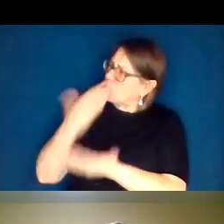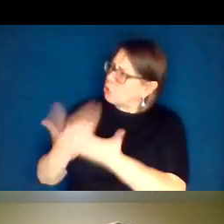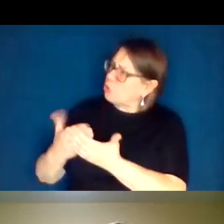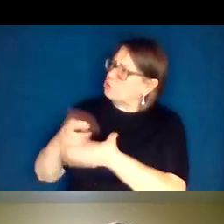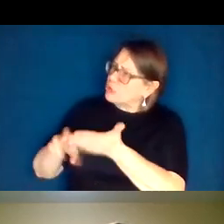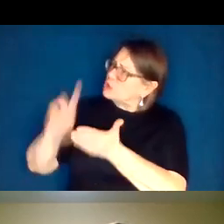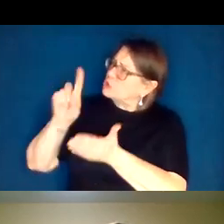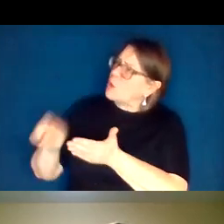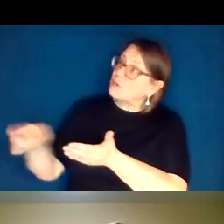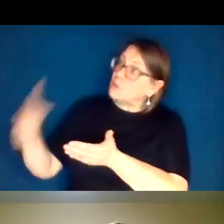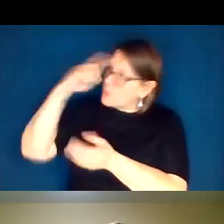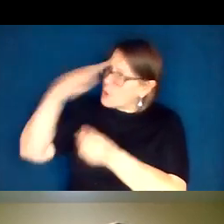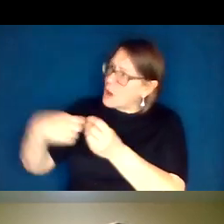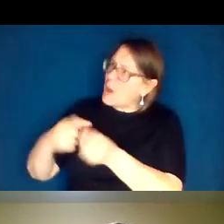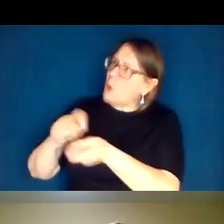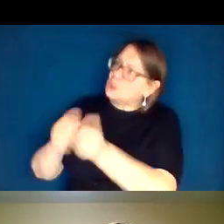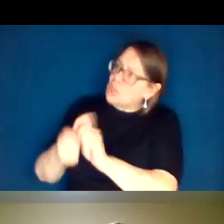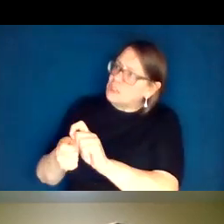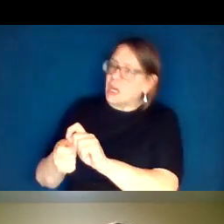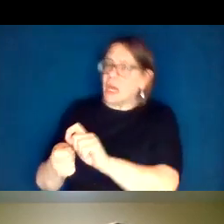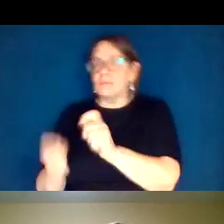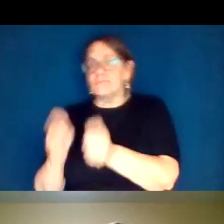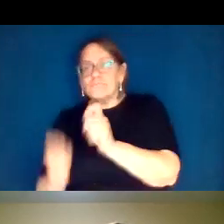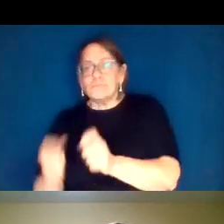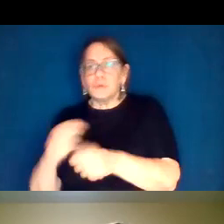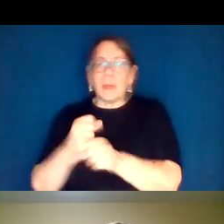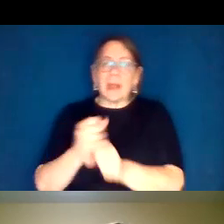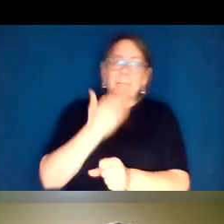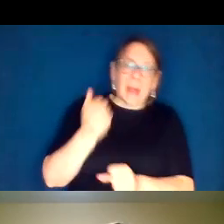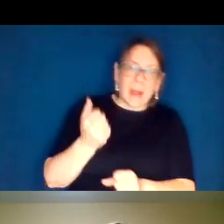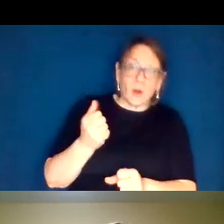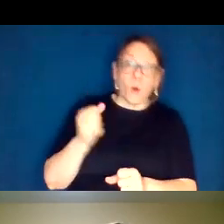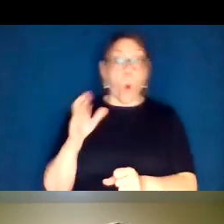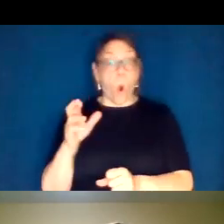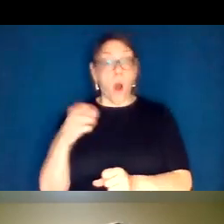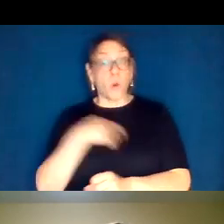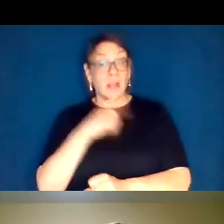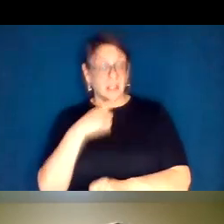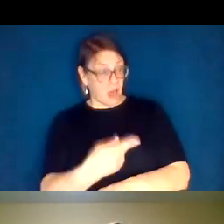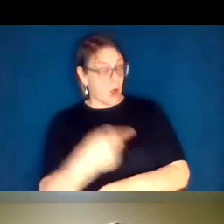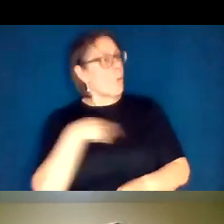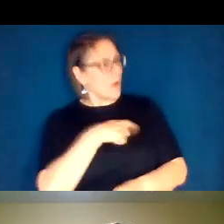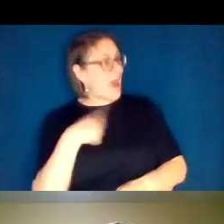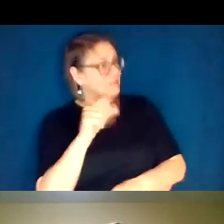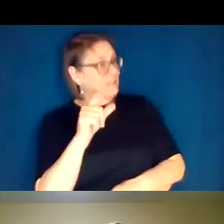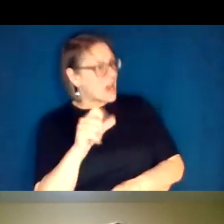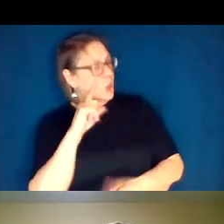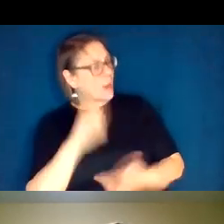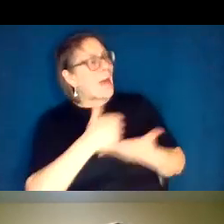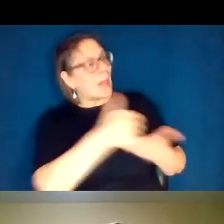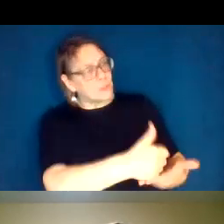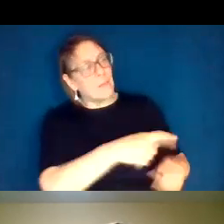you thought about finessing it in this way? Or you know what, this is the data we have that would enable you to do this, and here are the